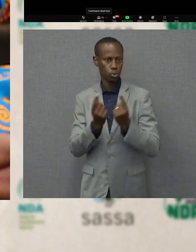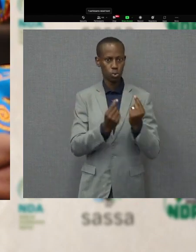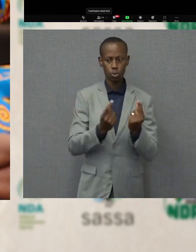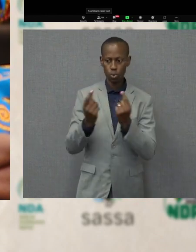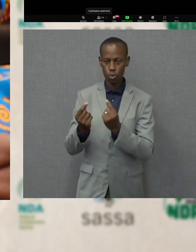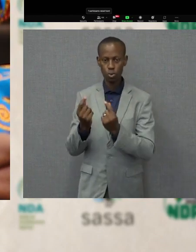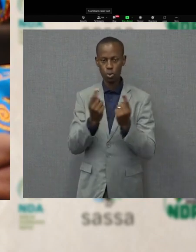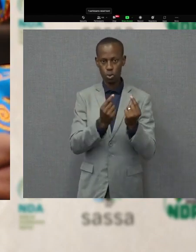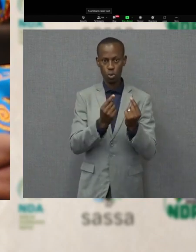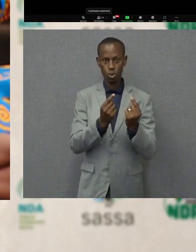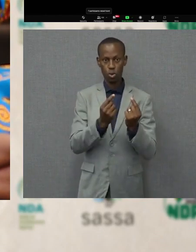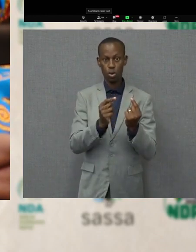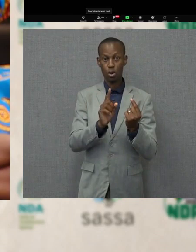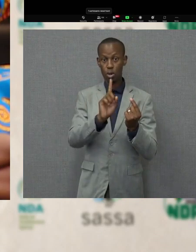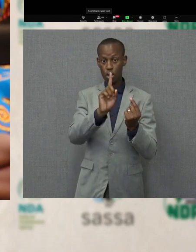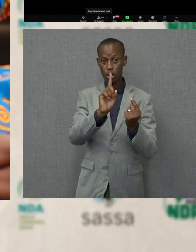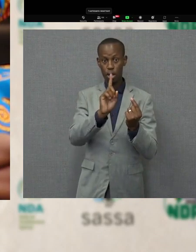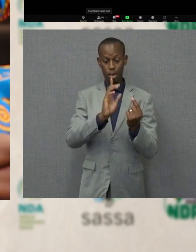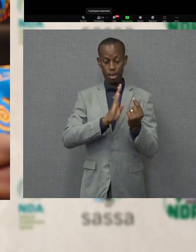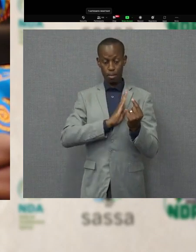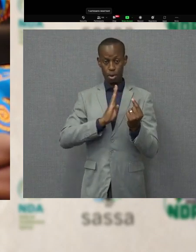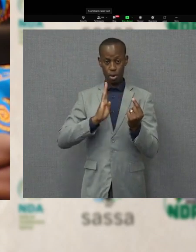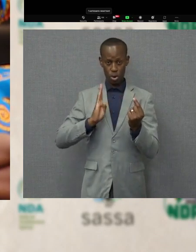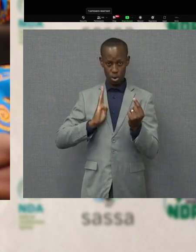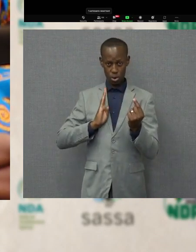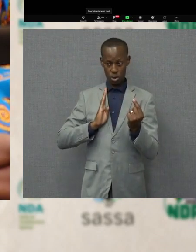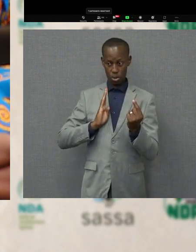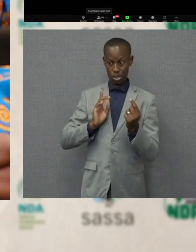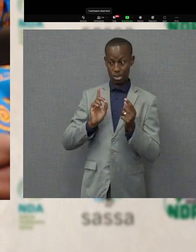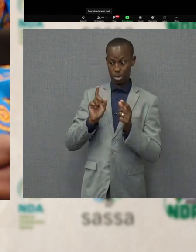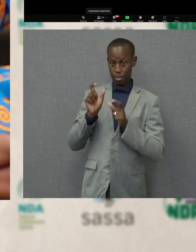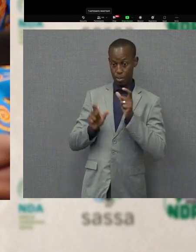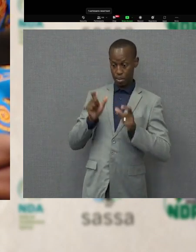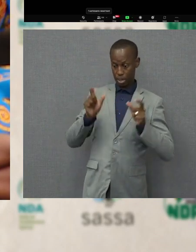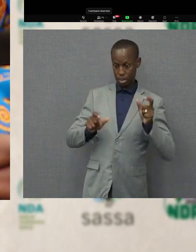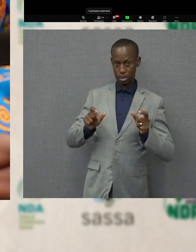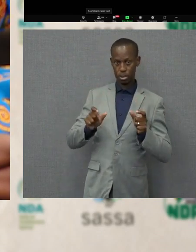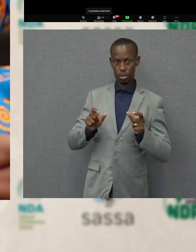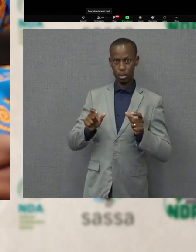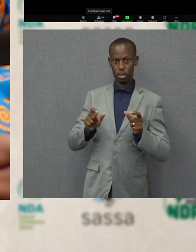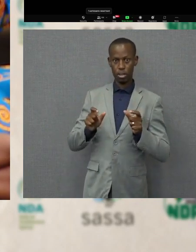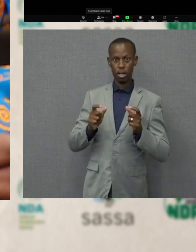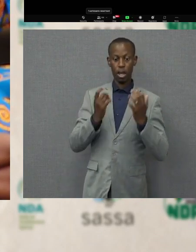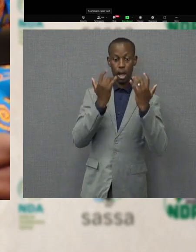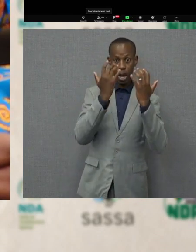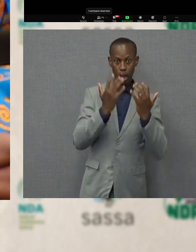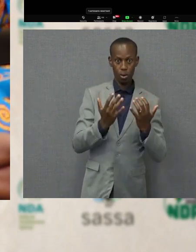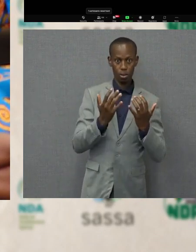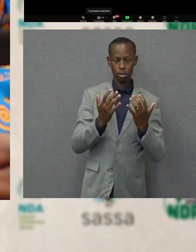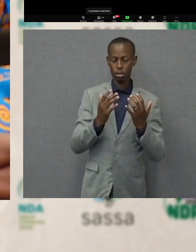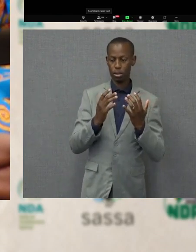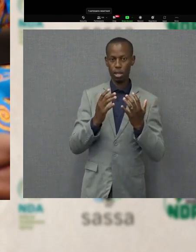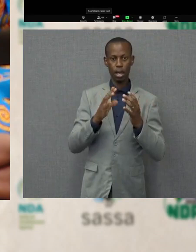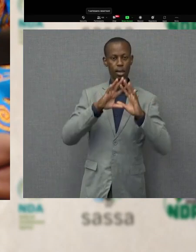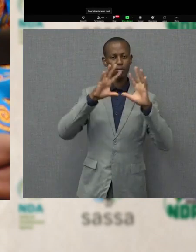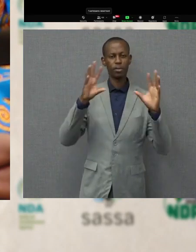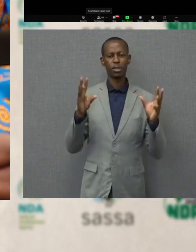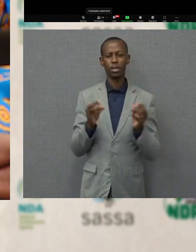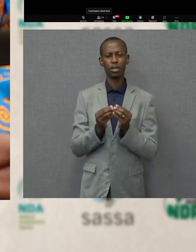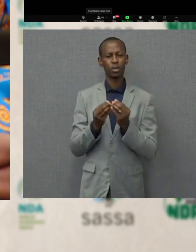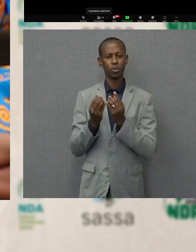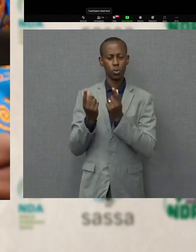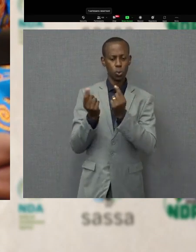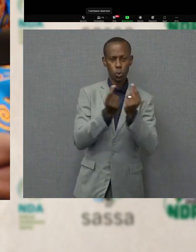members hijacked every account of the organization. They are the paymasters. They